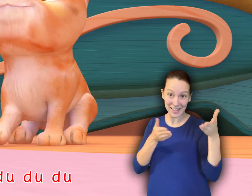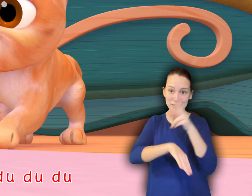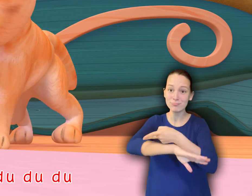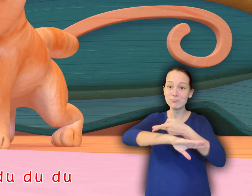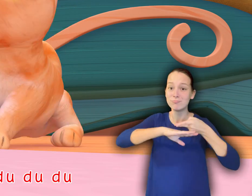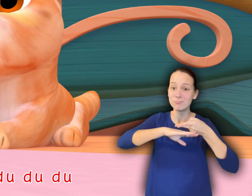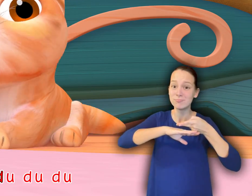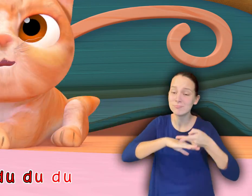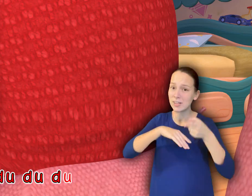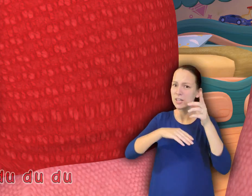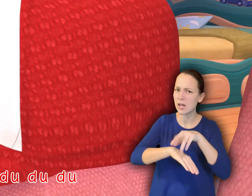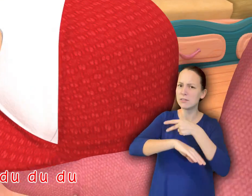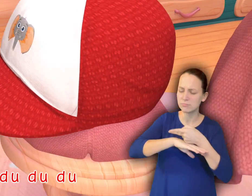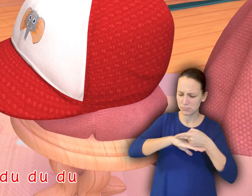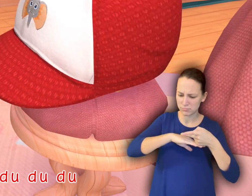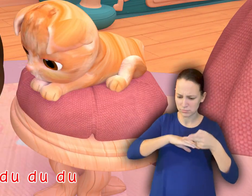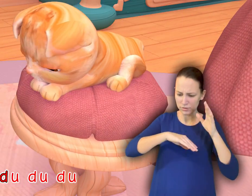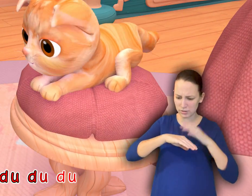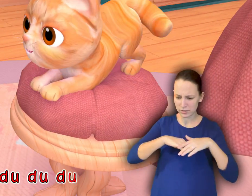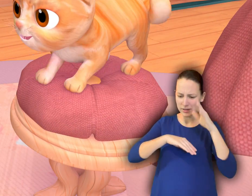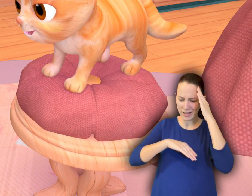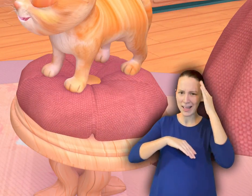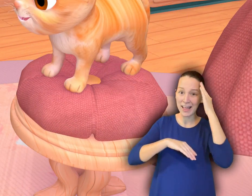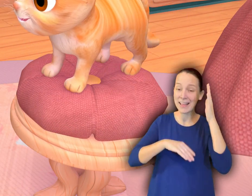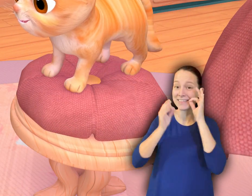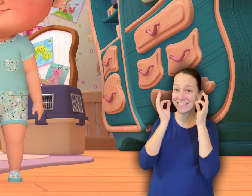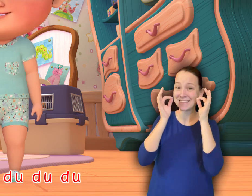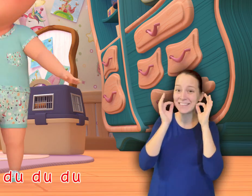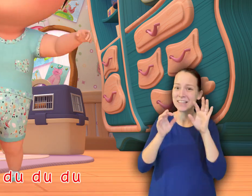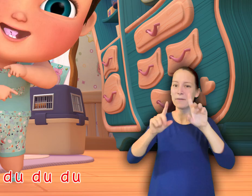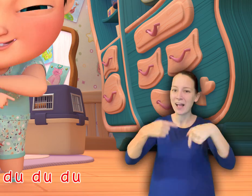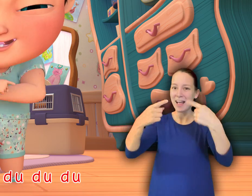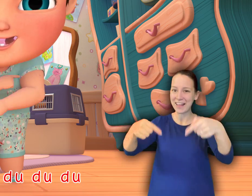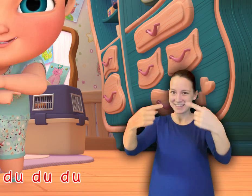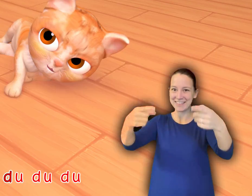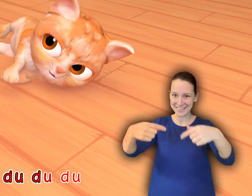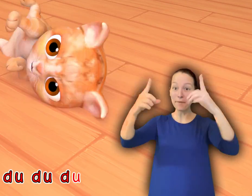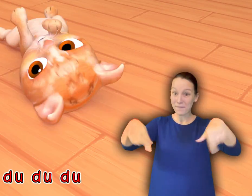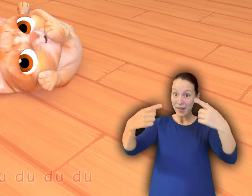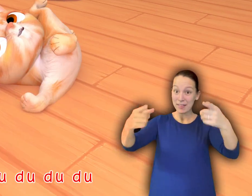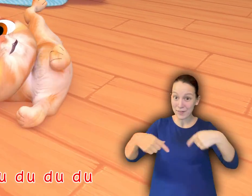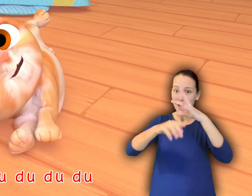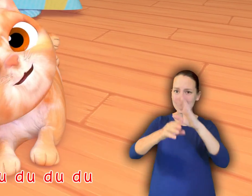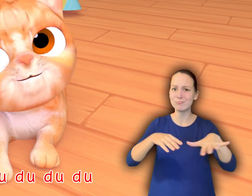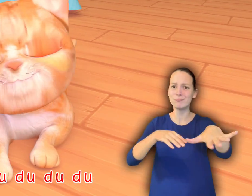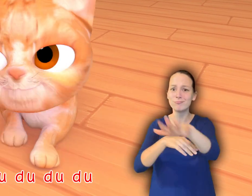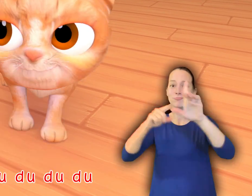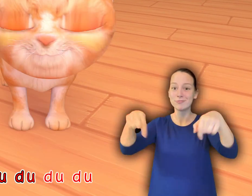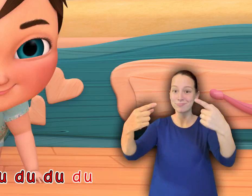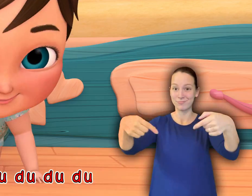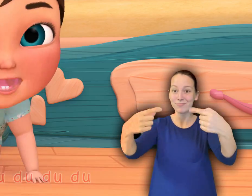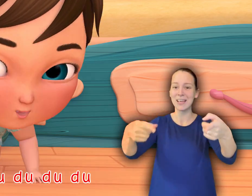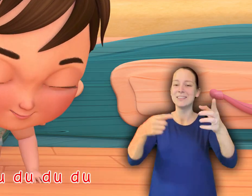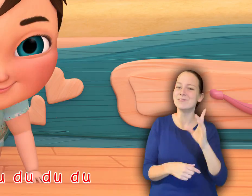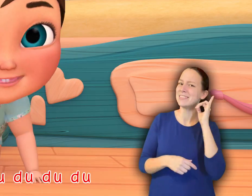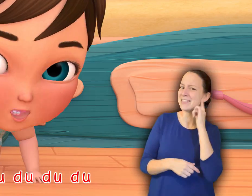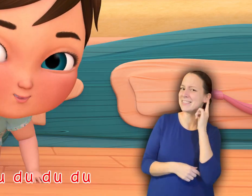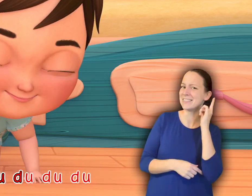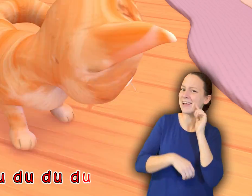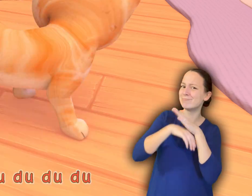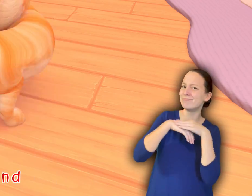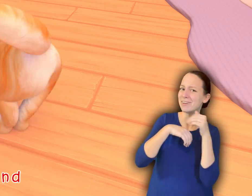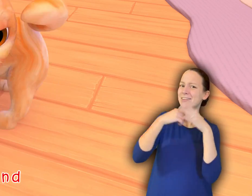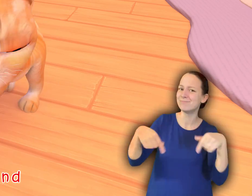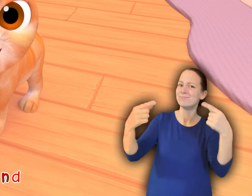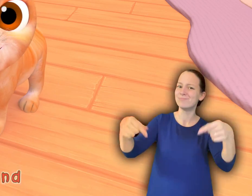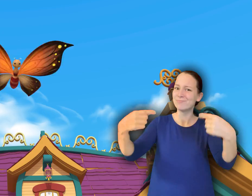back lying FL on the hat kitty cat roll around on the ground